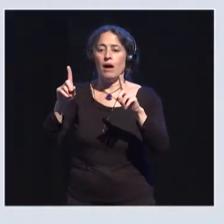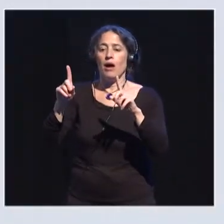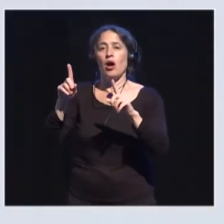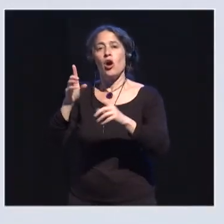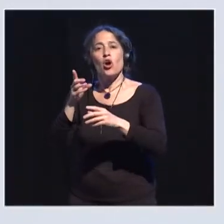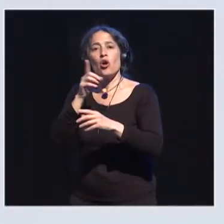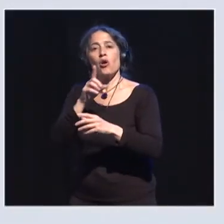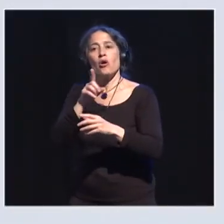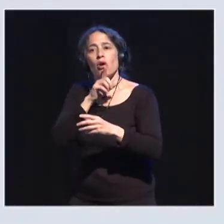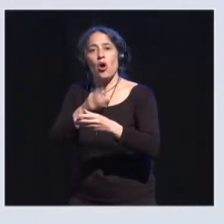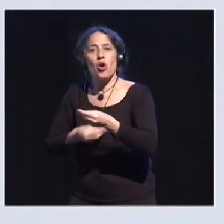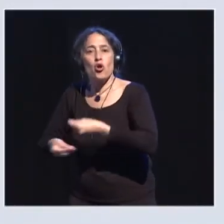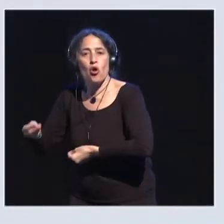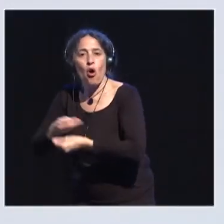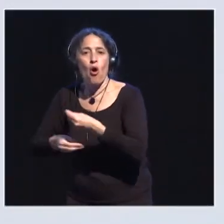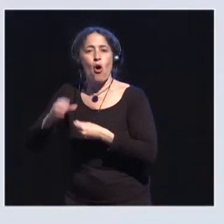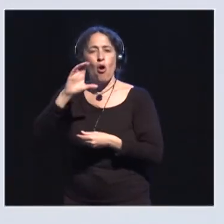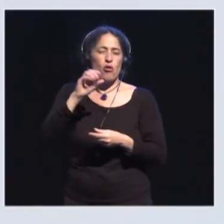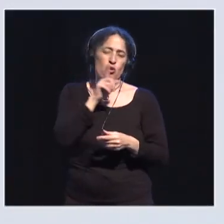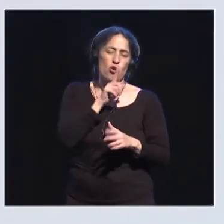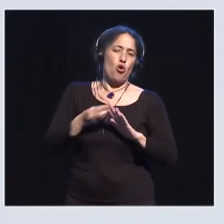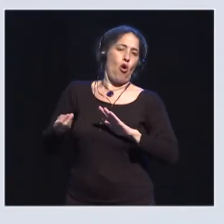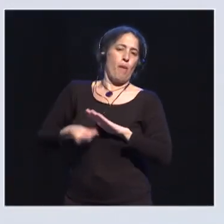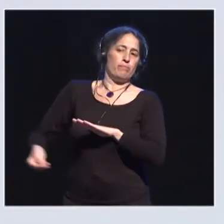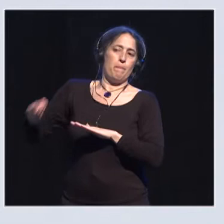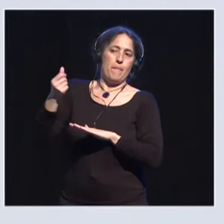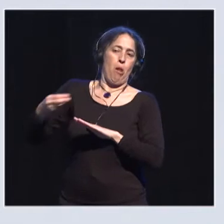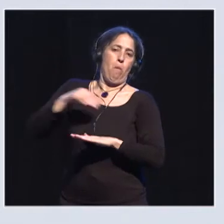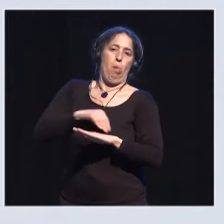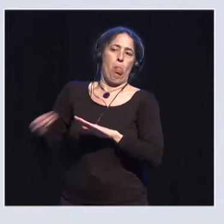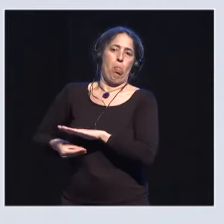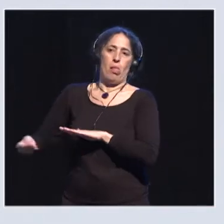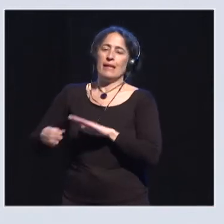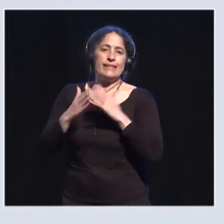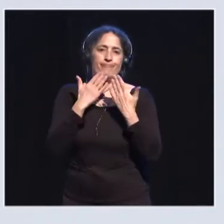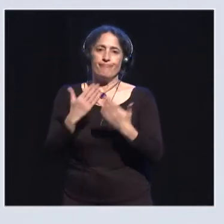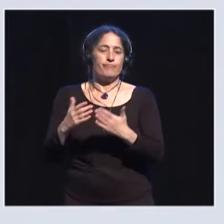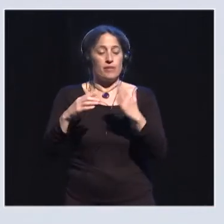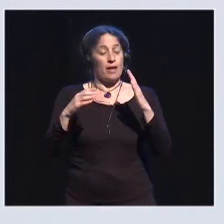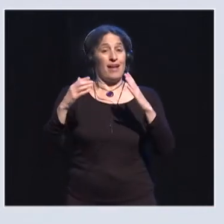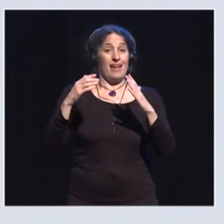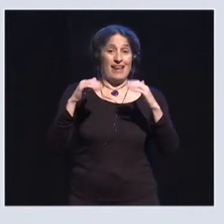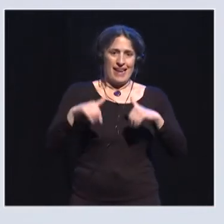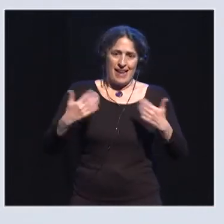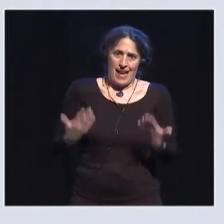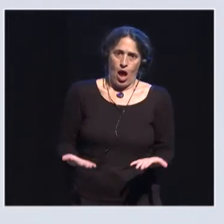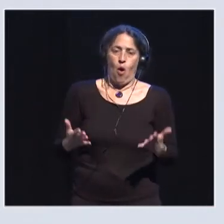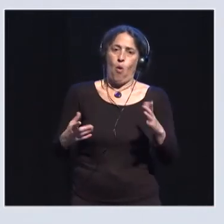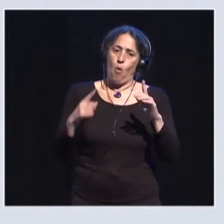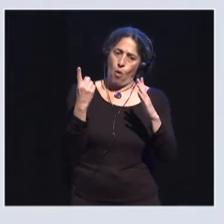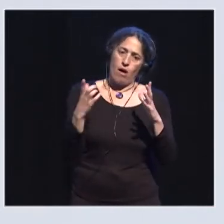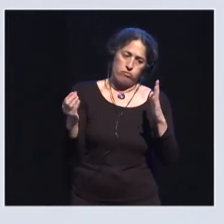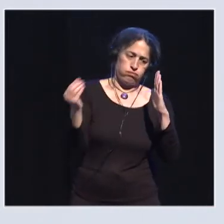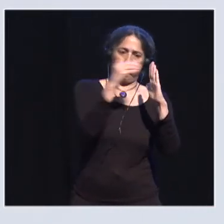So e-government solutions, they are inclusive, much more inclusive solutions than those traditional ones. And